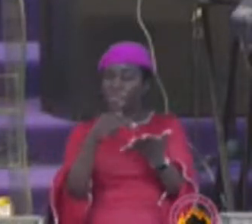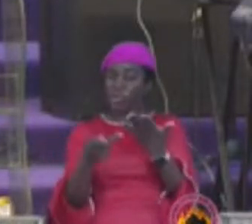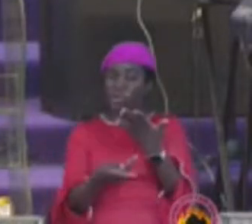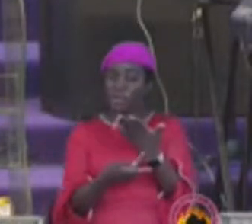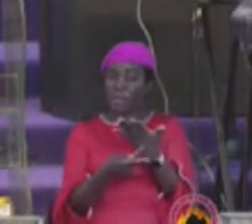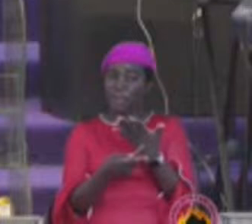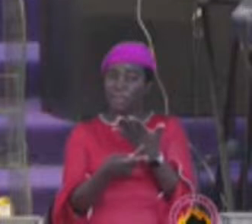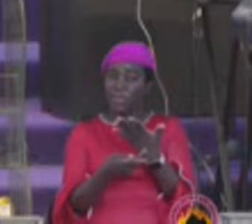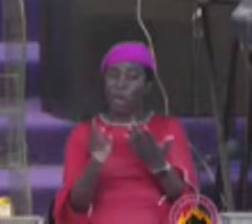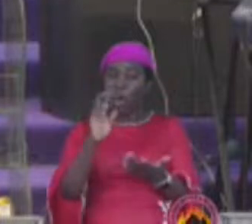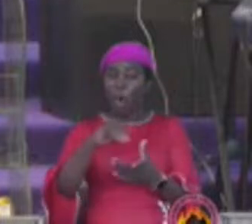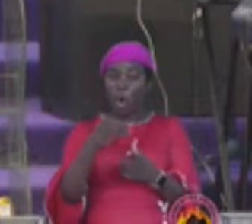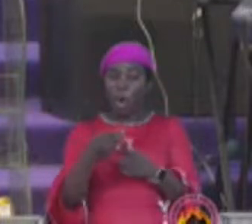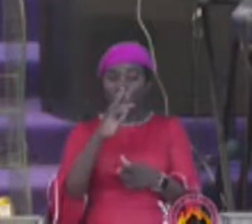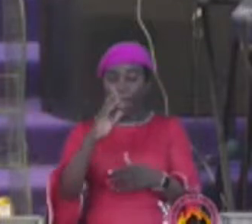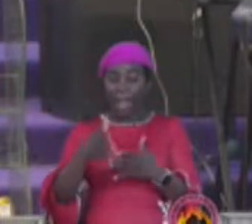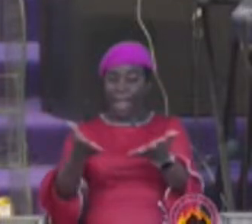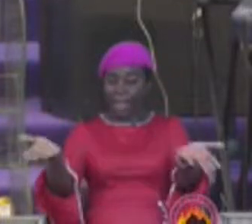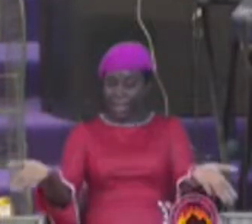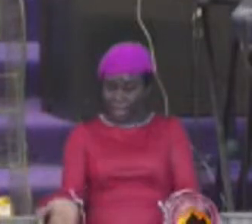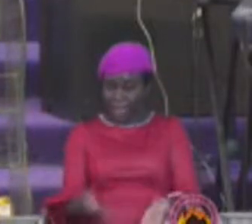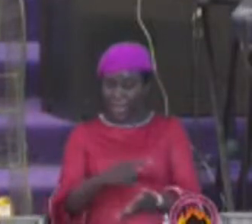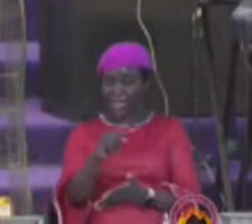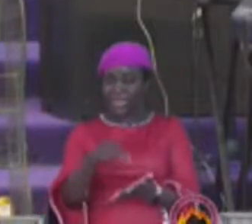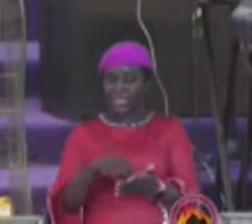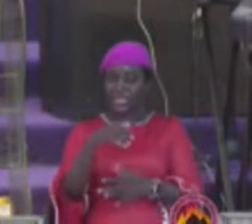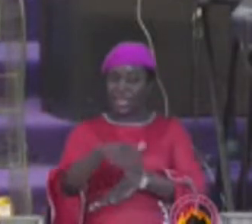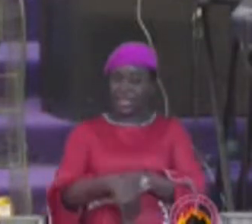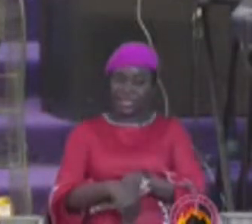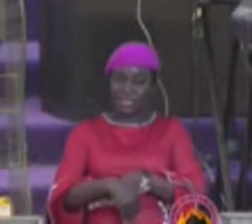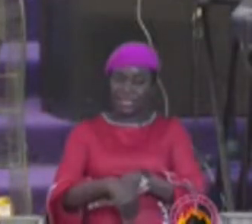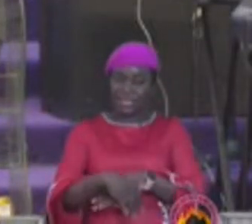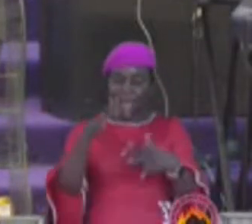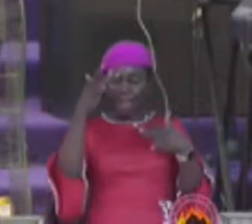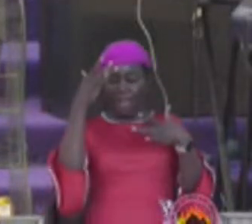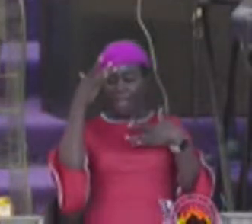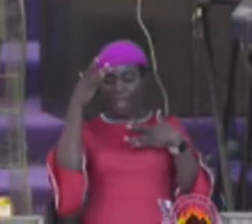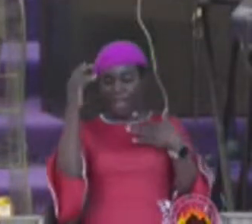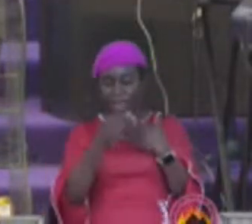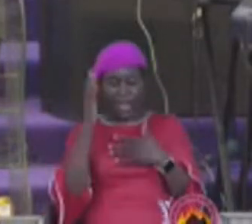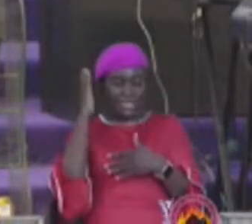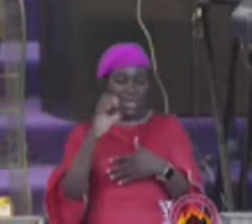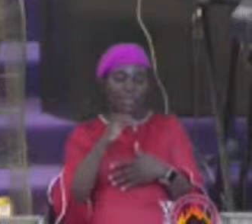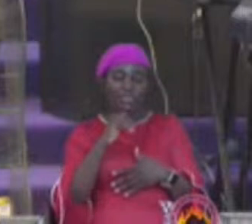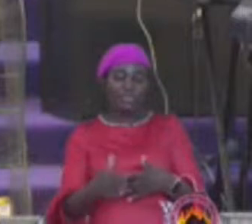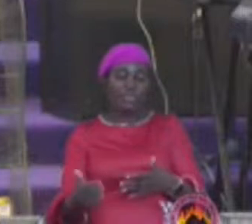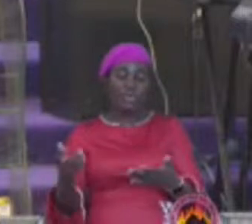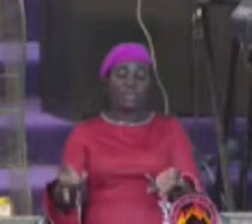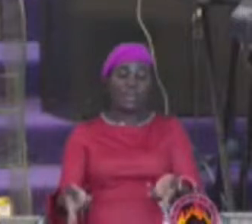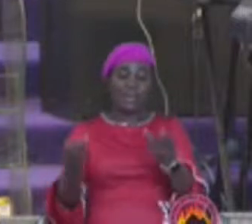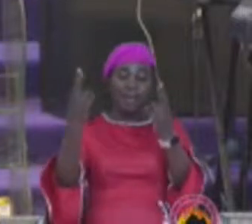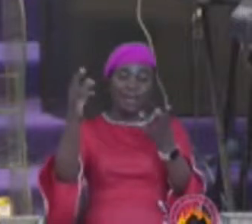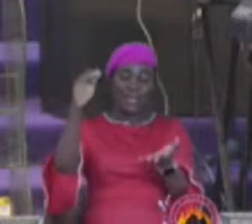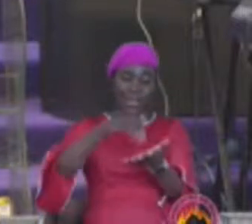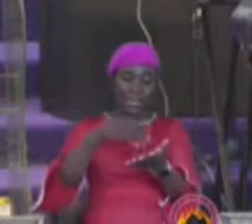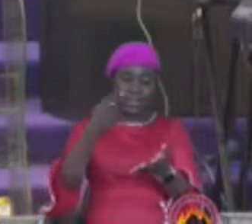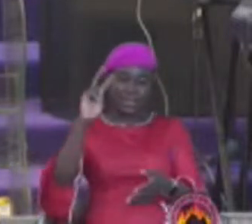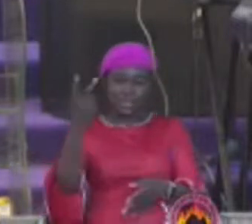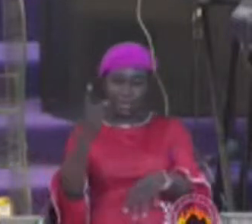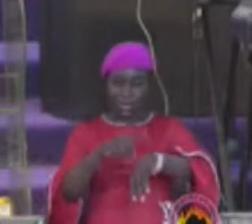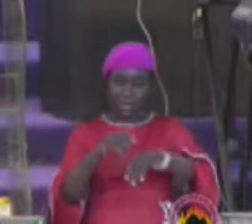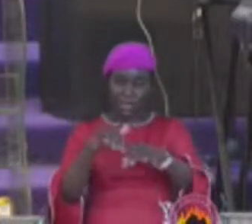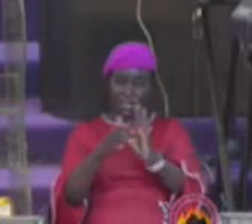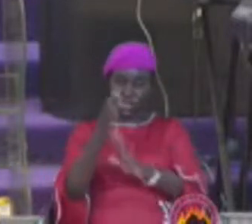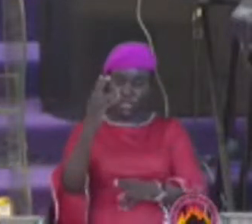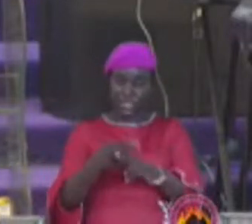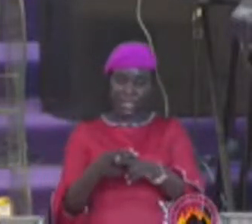present at this holy ground tonight, affliction shall not rise for the second time in their life in Jesus' name. Thank you,